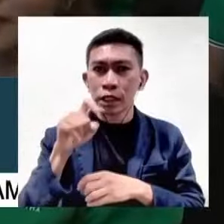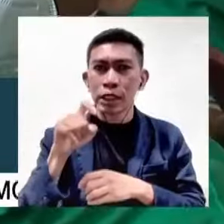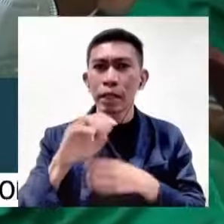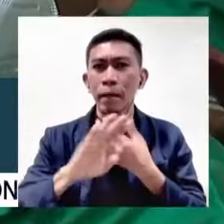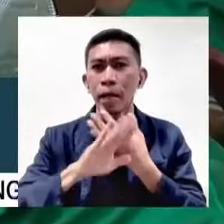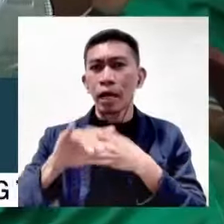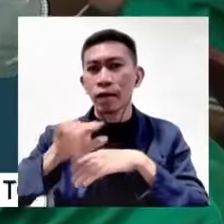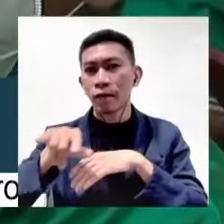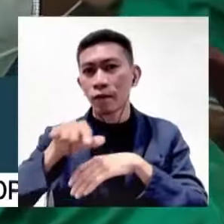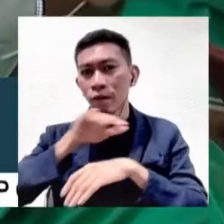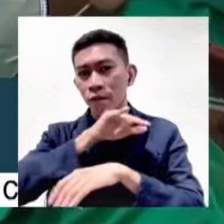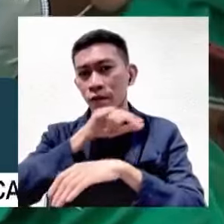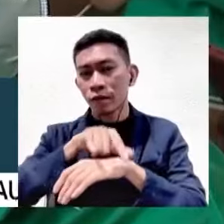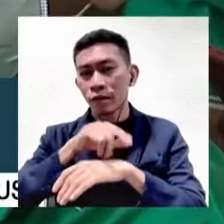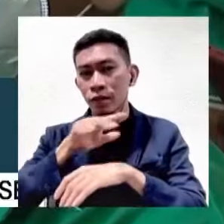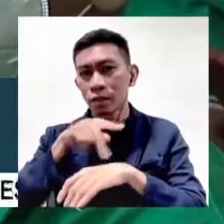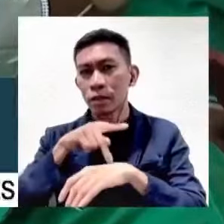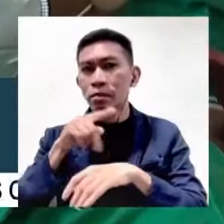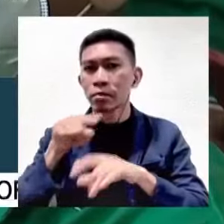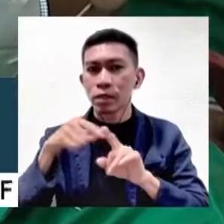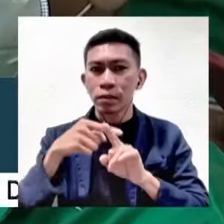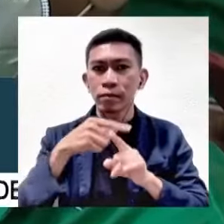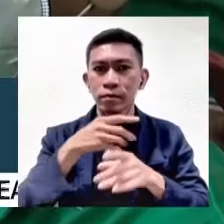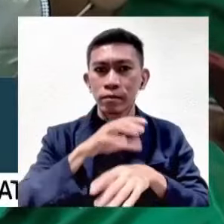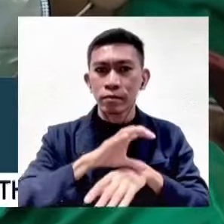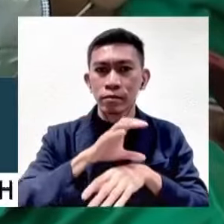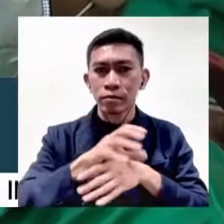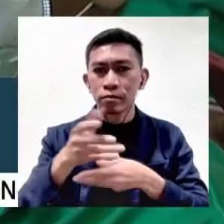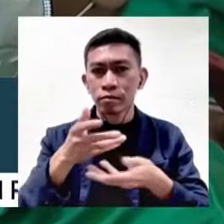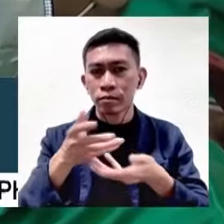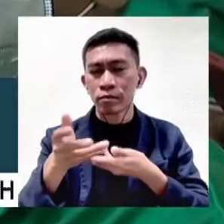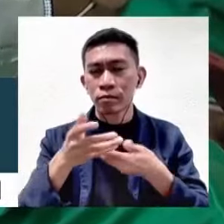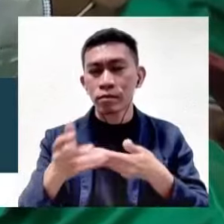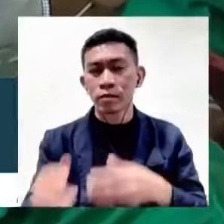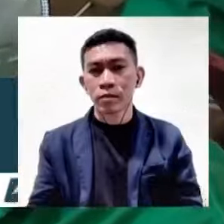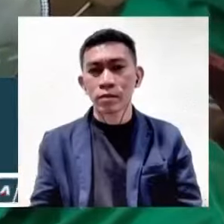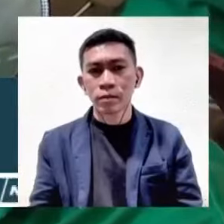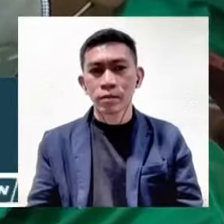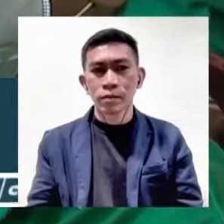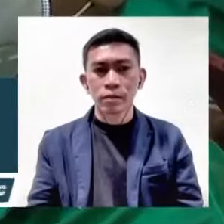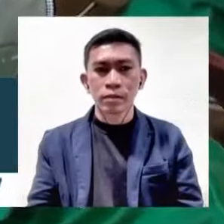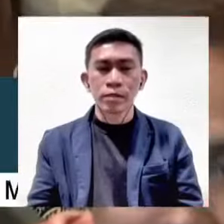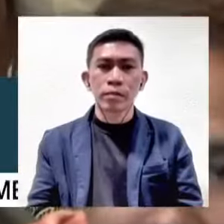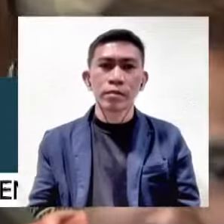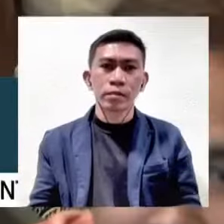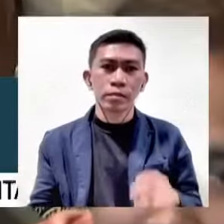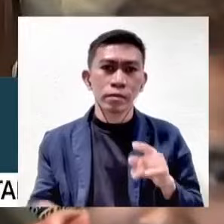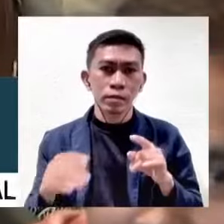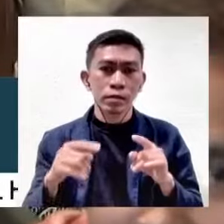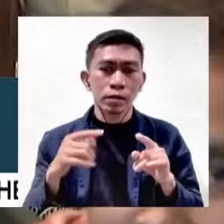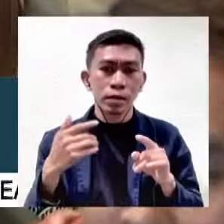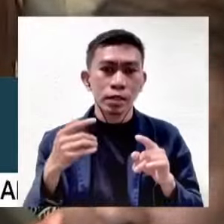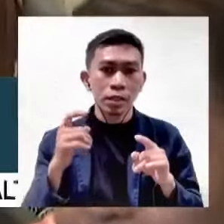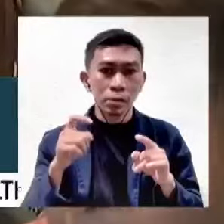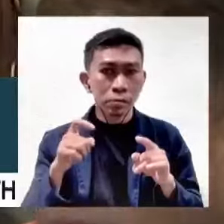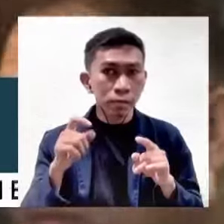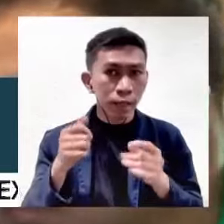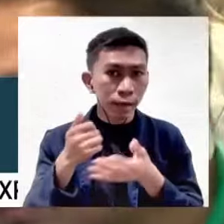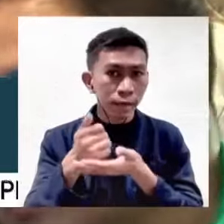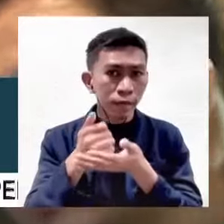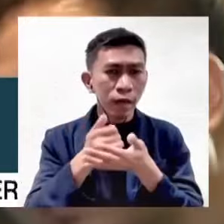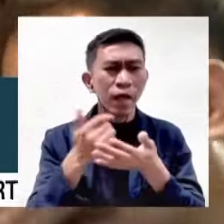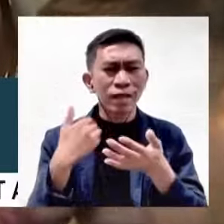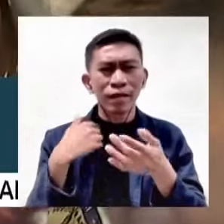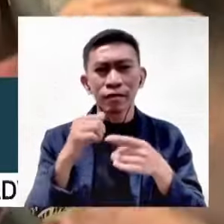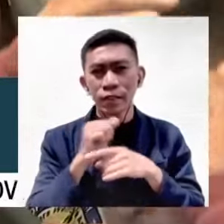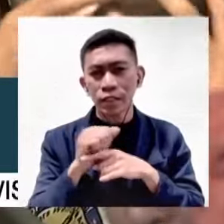counsel, as well as the government's OFW integration programs that include livelihood assistance and skills training for them.